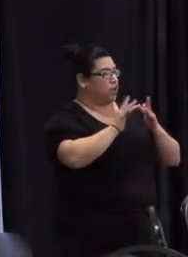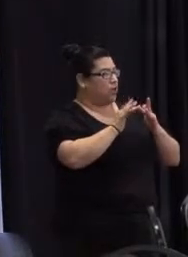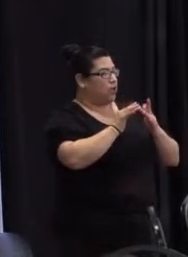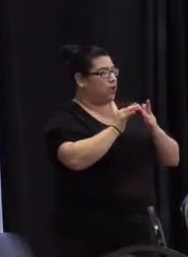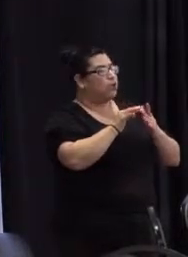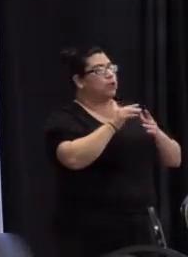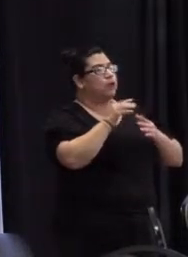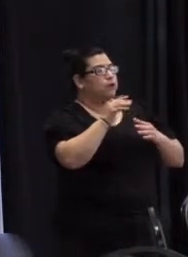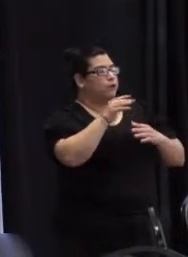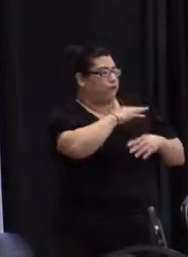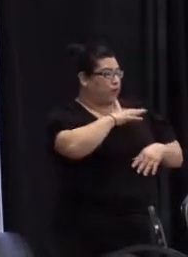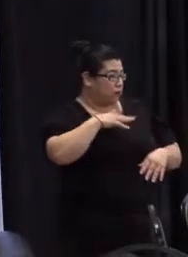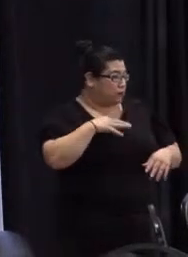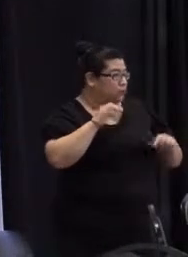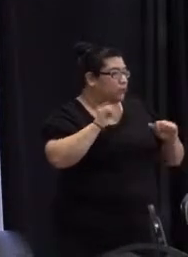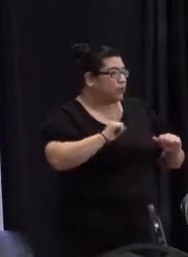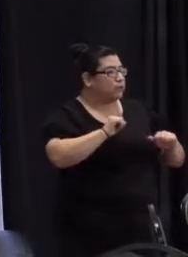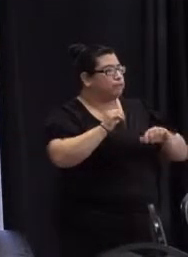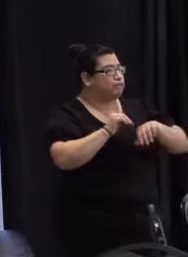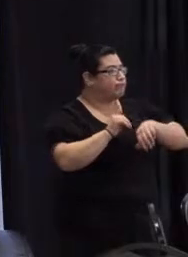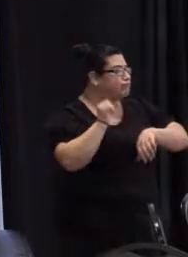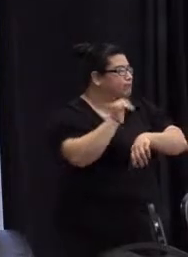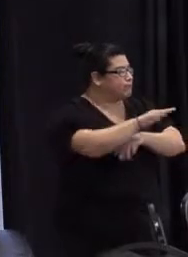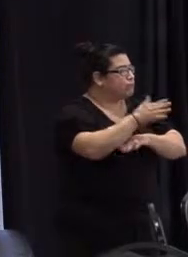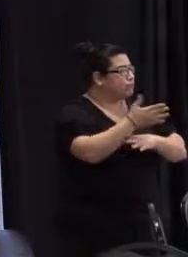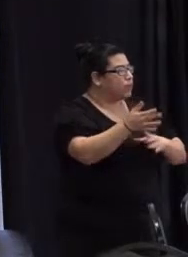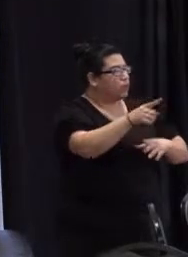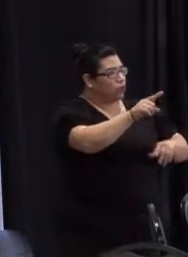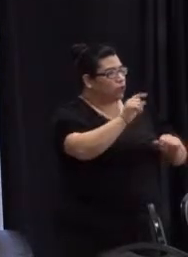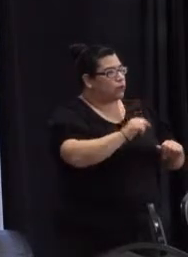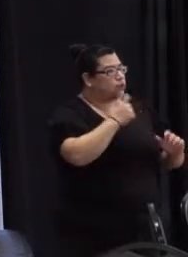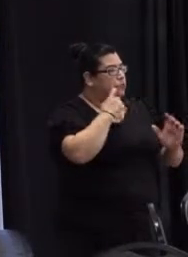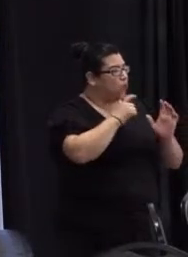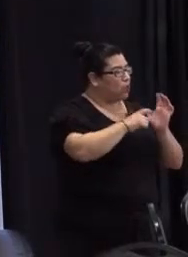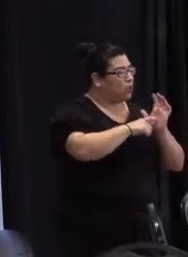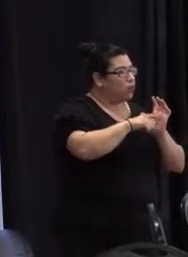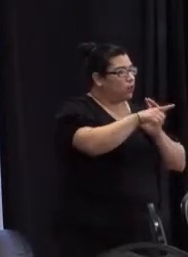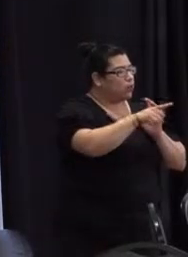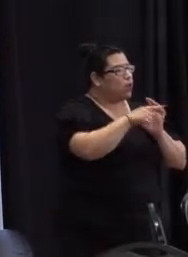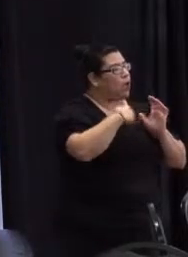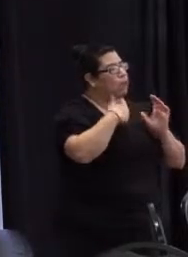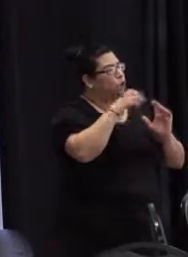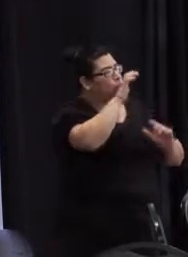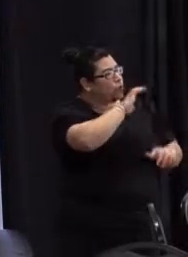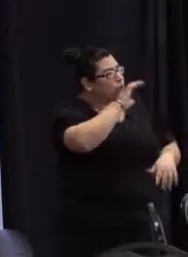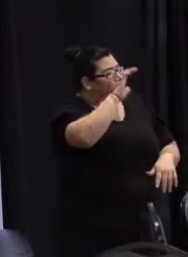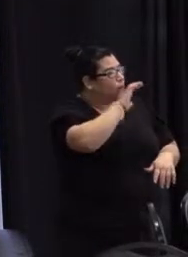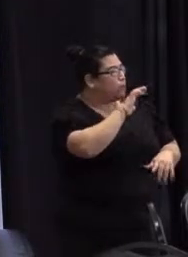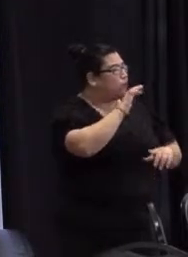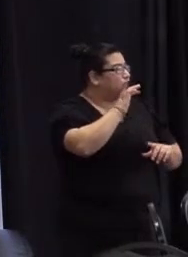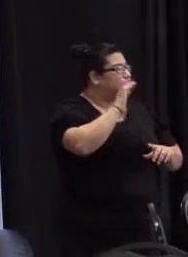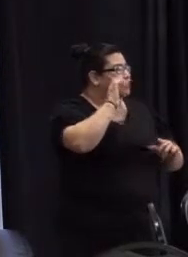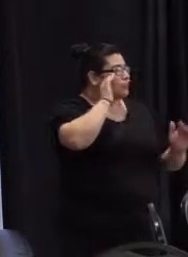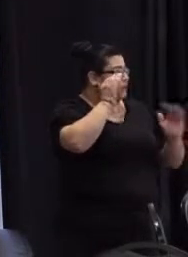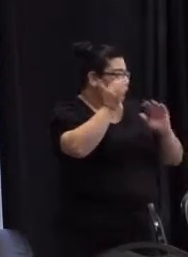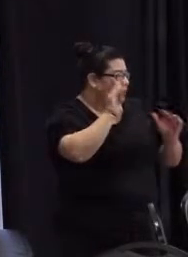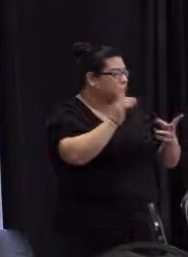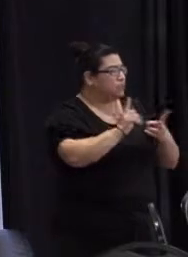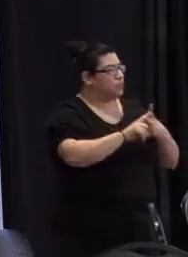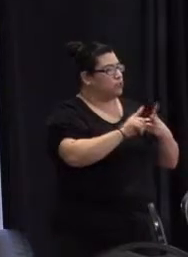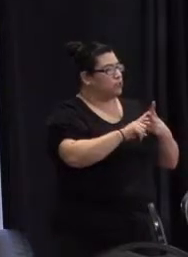this marvelous search engine that you can tell it exactly what you're looking for. If you're looking for simulations, if you're looking